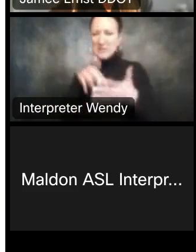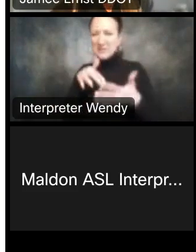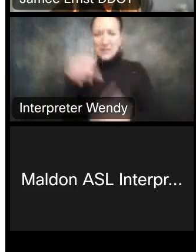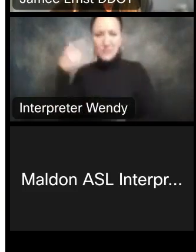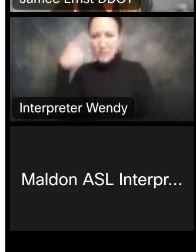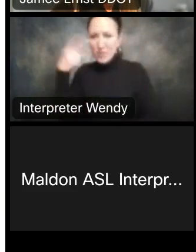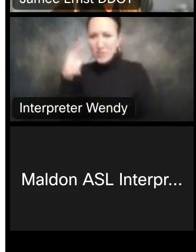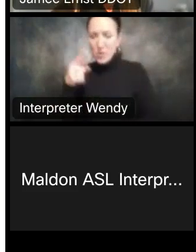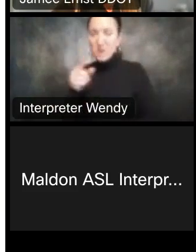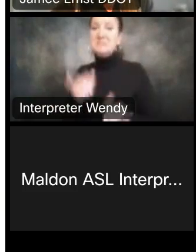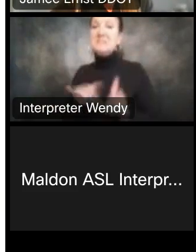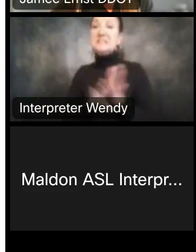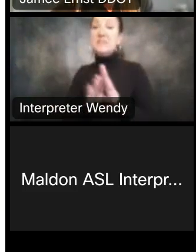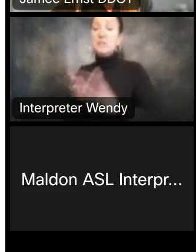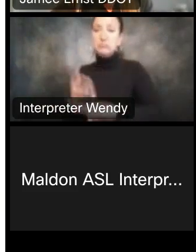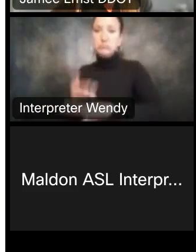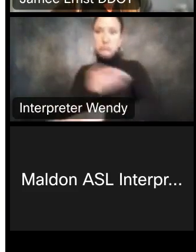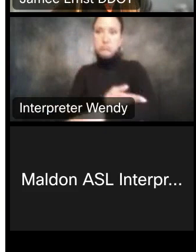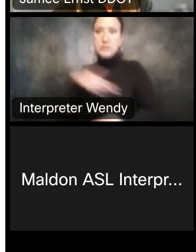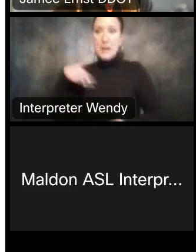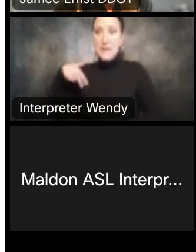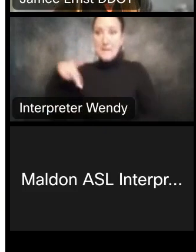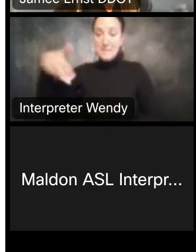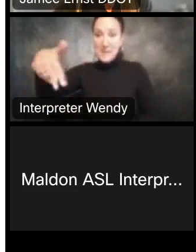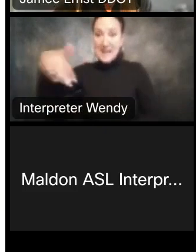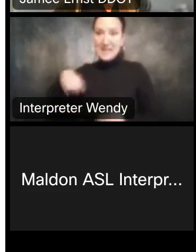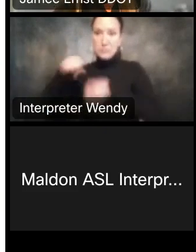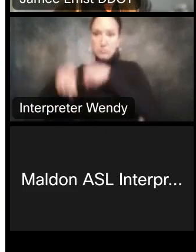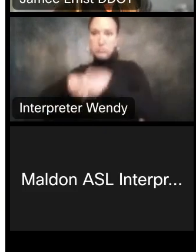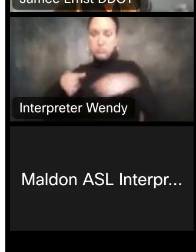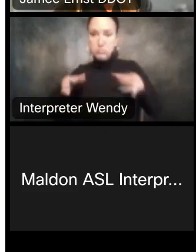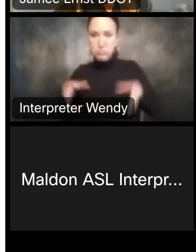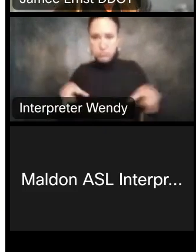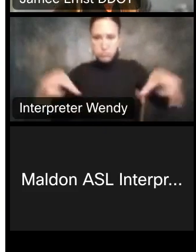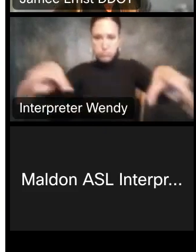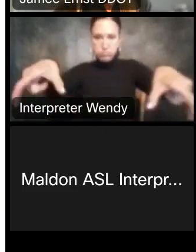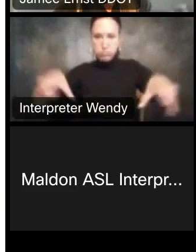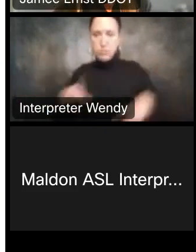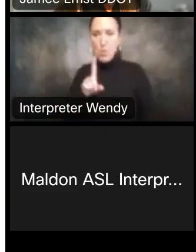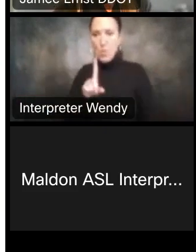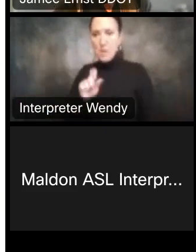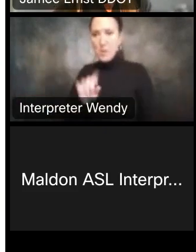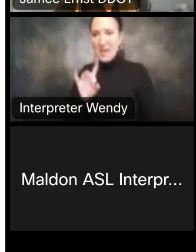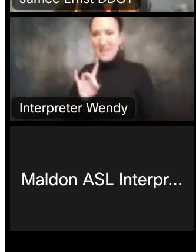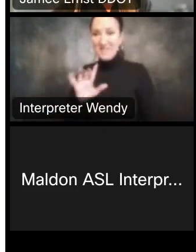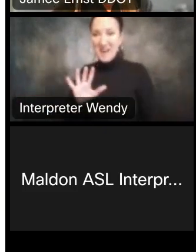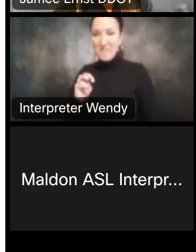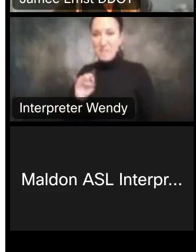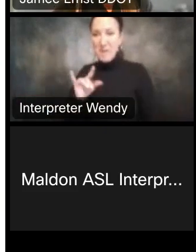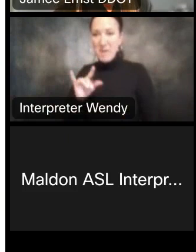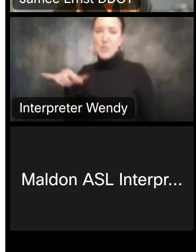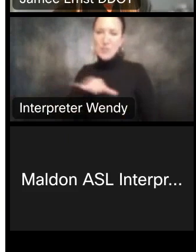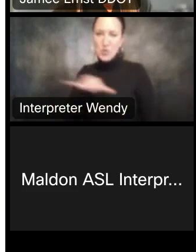is to develop improvements to pedestrian and bike infrastructure along the 1.85 miles of New York Avenue.